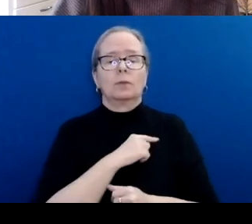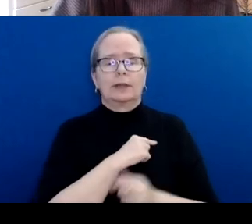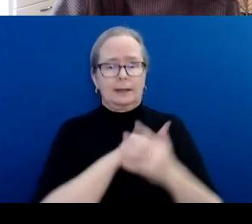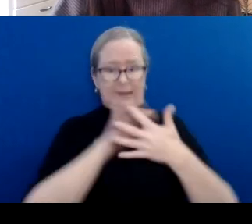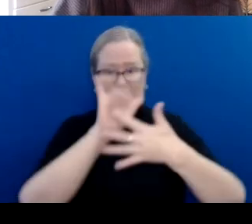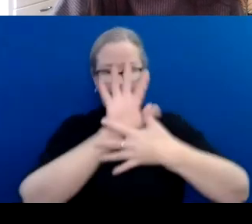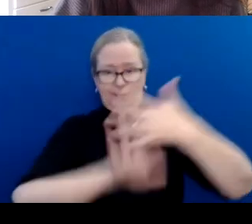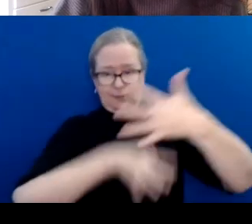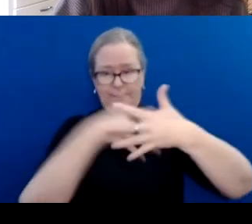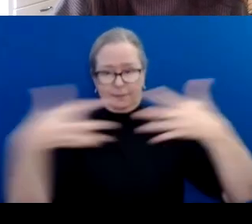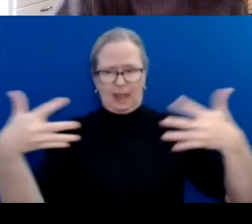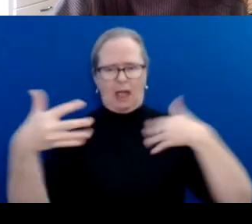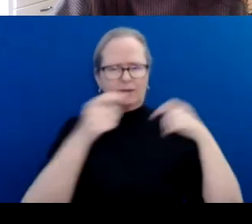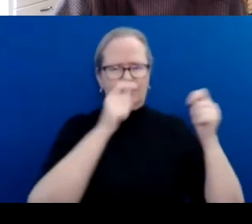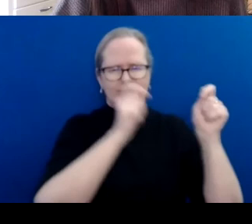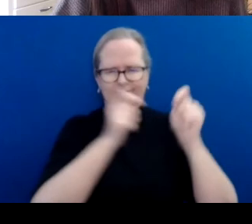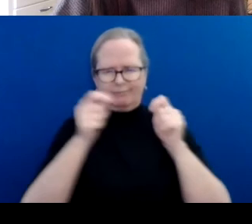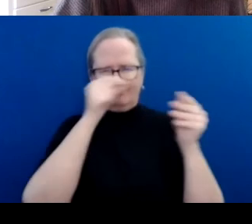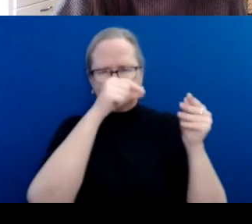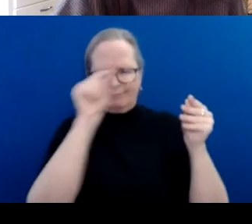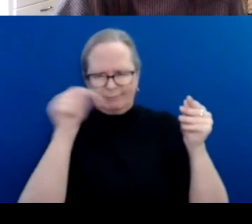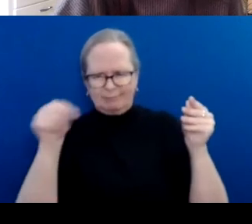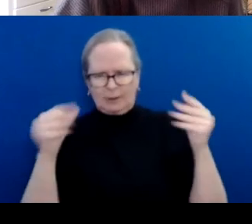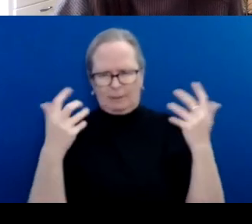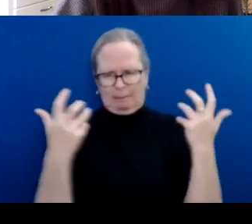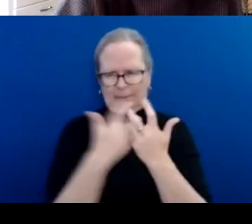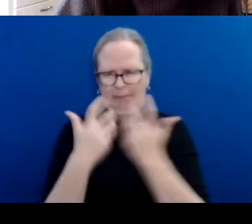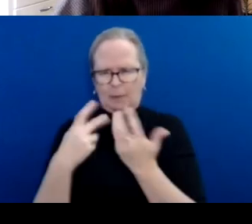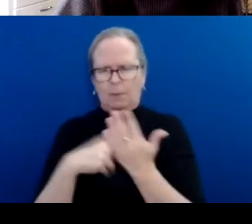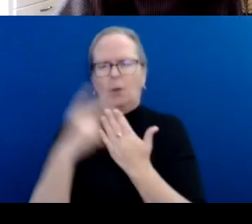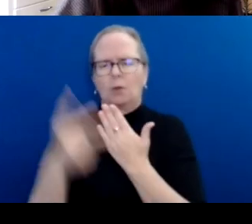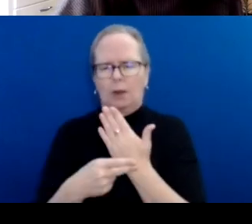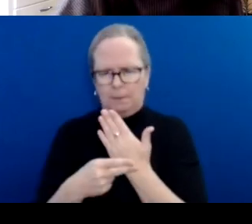program and incorporating feedback from applicants and assessors.